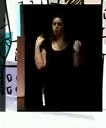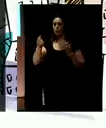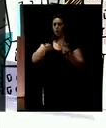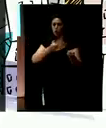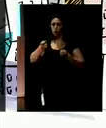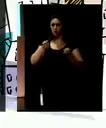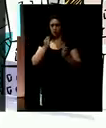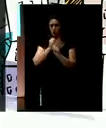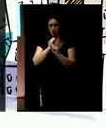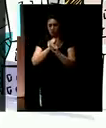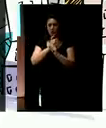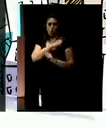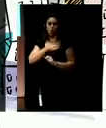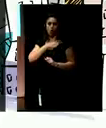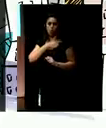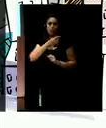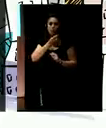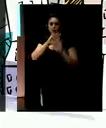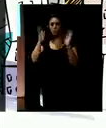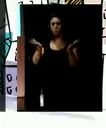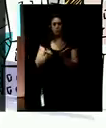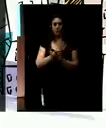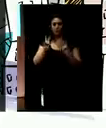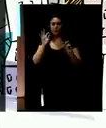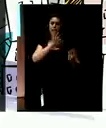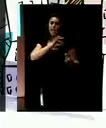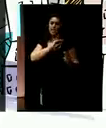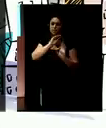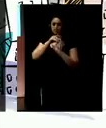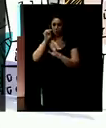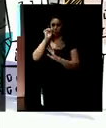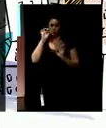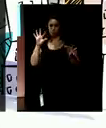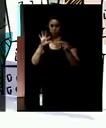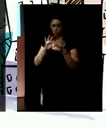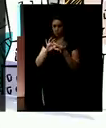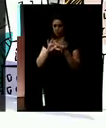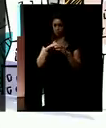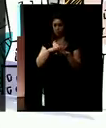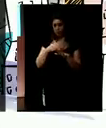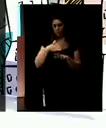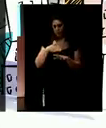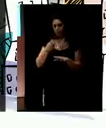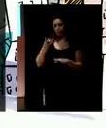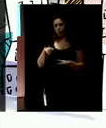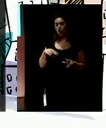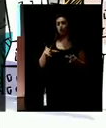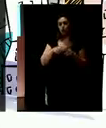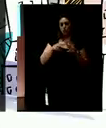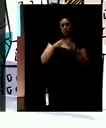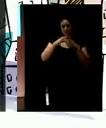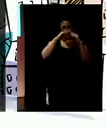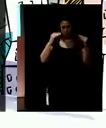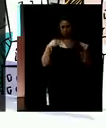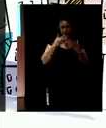on Tourism Ethics. For me, as being a sociologist and philosopher by training, it will be very interesting to